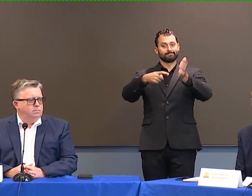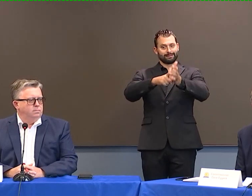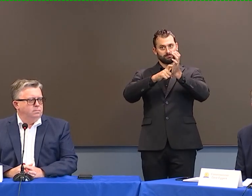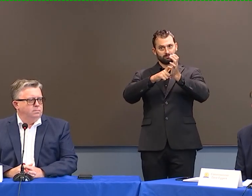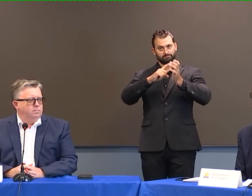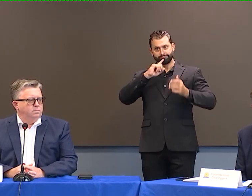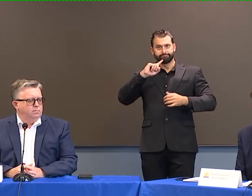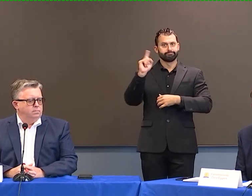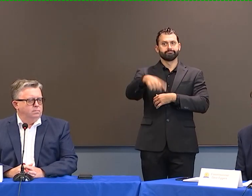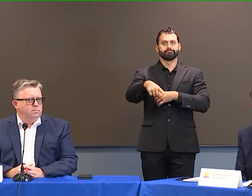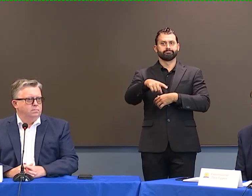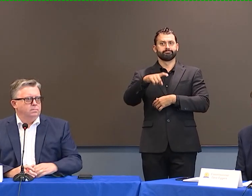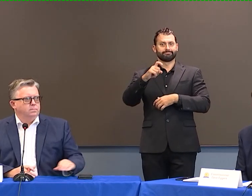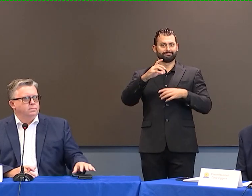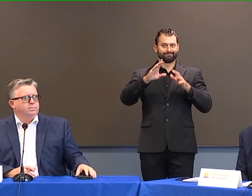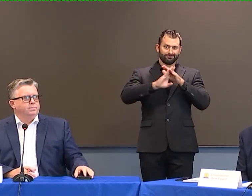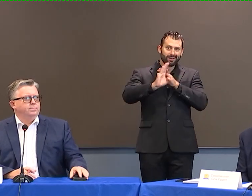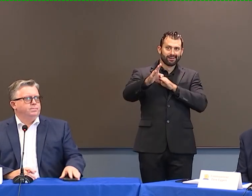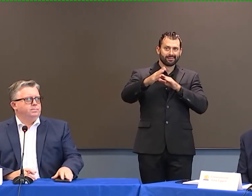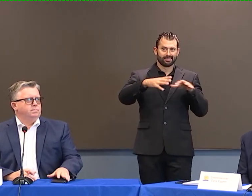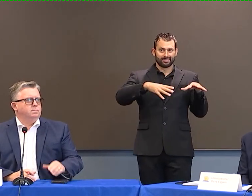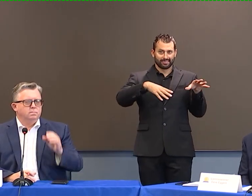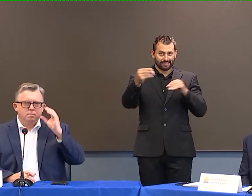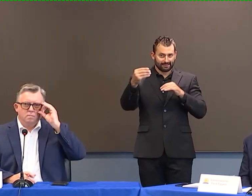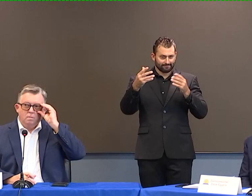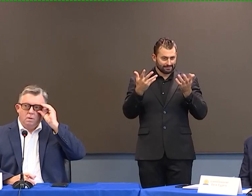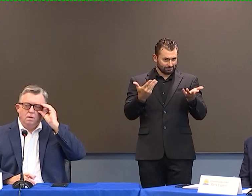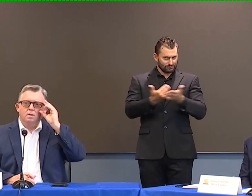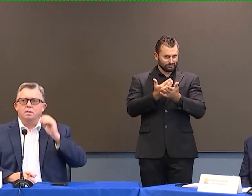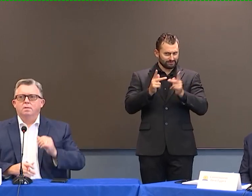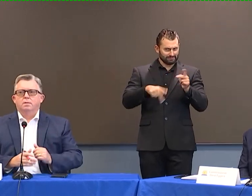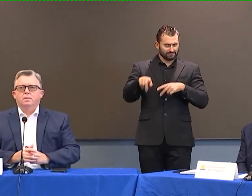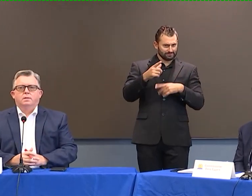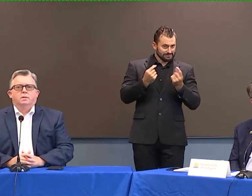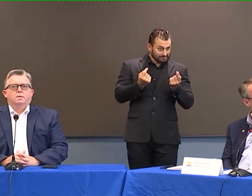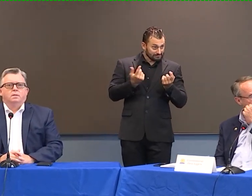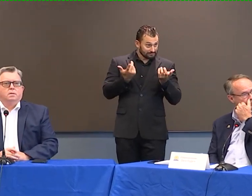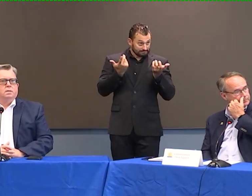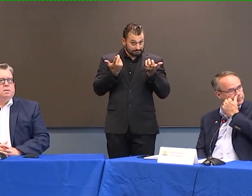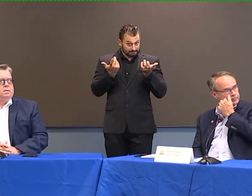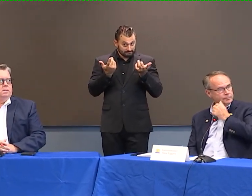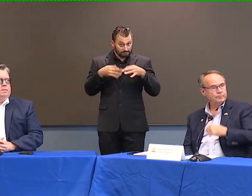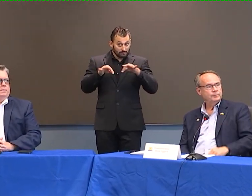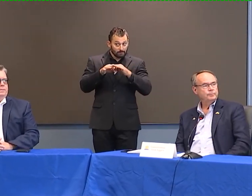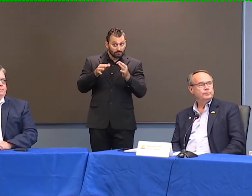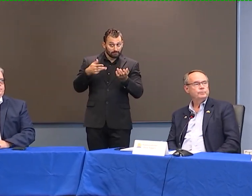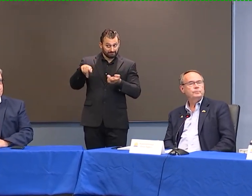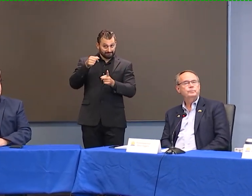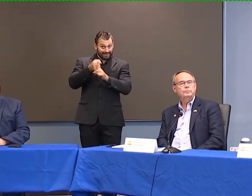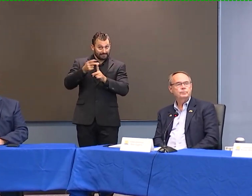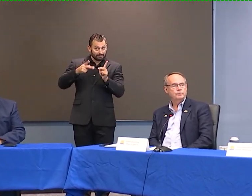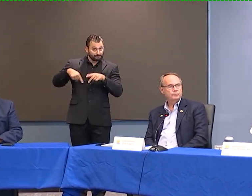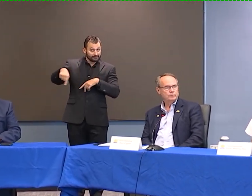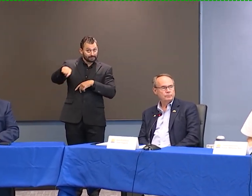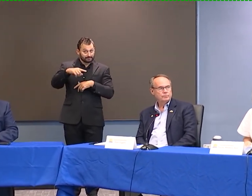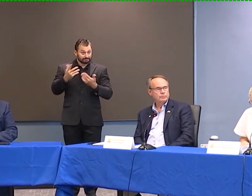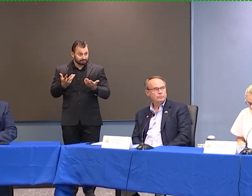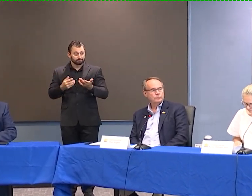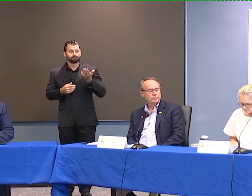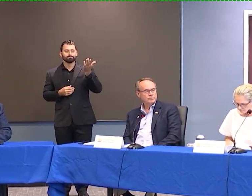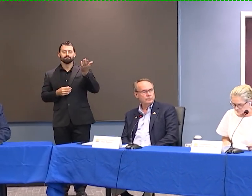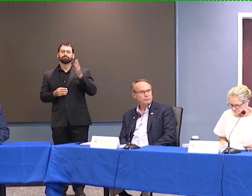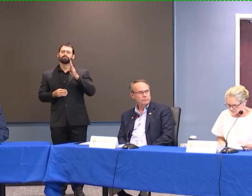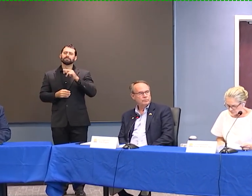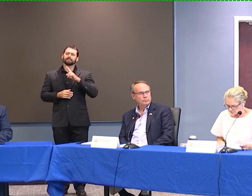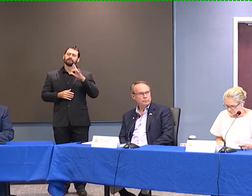how that translates to the people that are staying or living in their homes. So we know where all of the mobile homes, low-lying areas